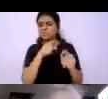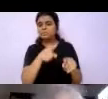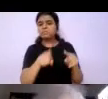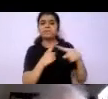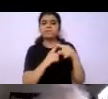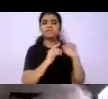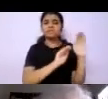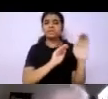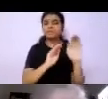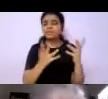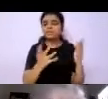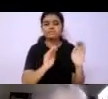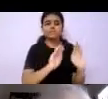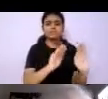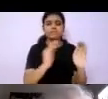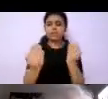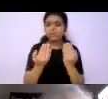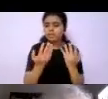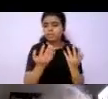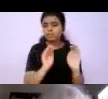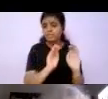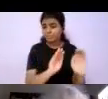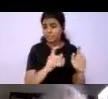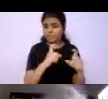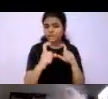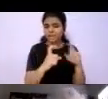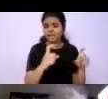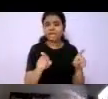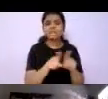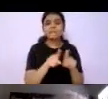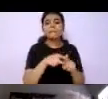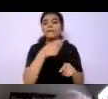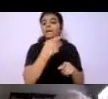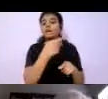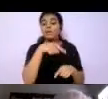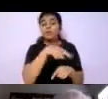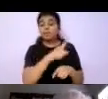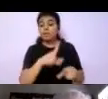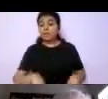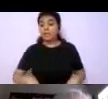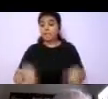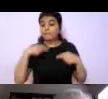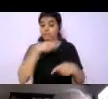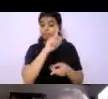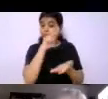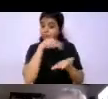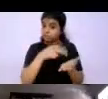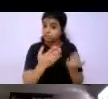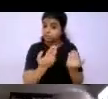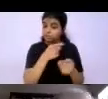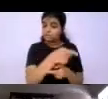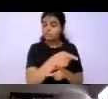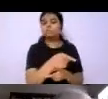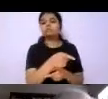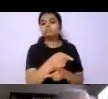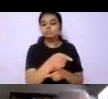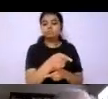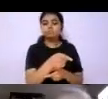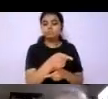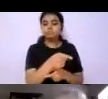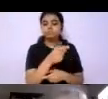allow disabled people to live independently and to counter the view of disabled people